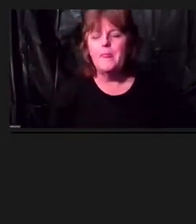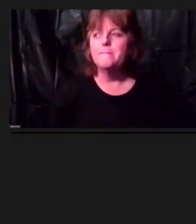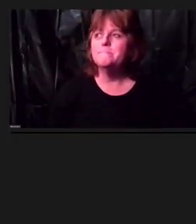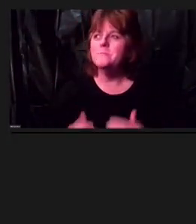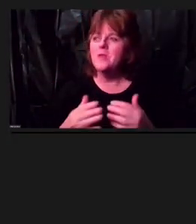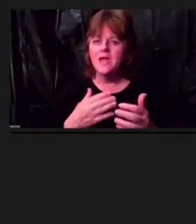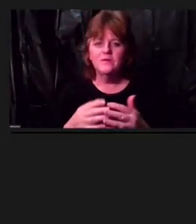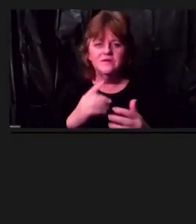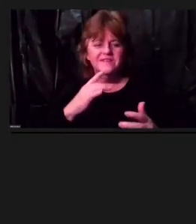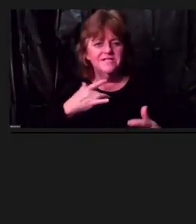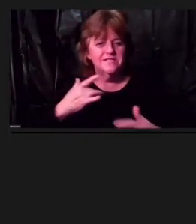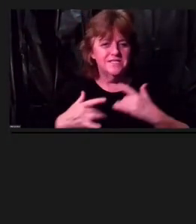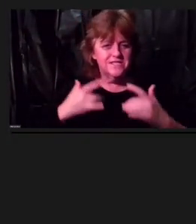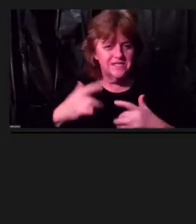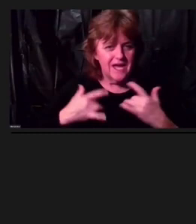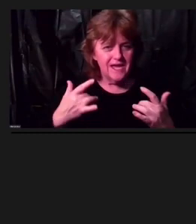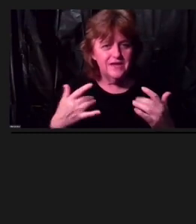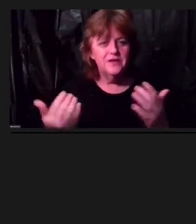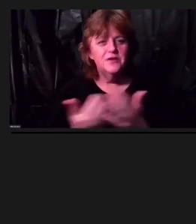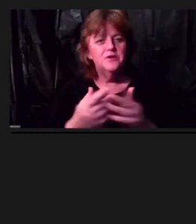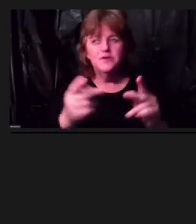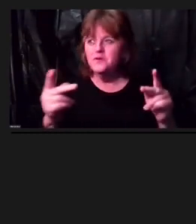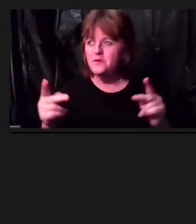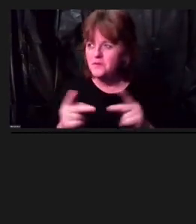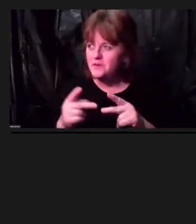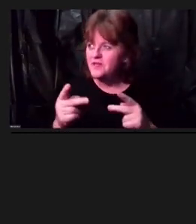But anyway, we're really excited to be here in our new home.